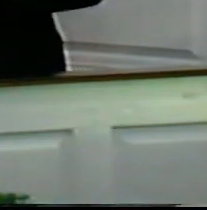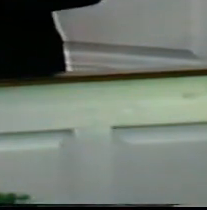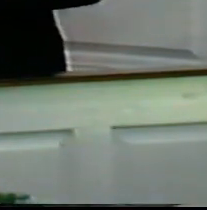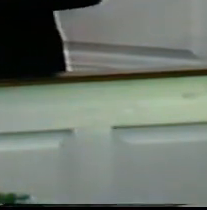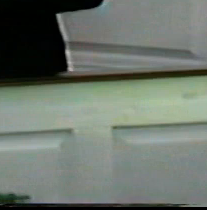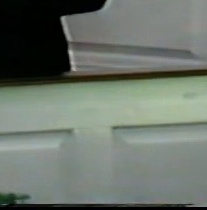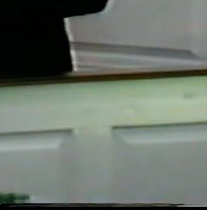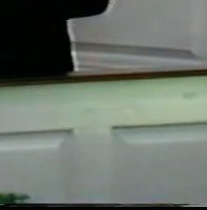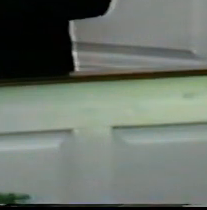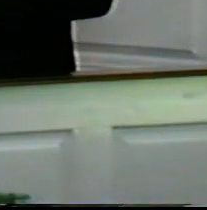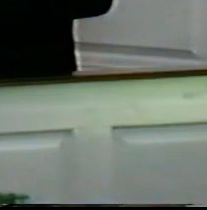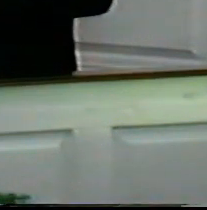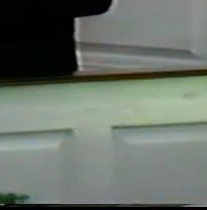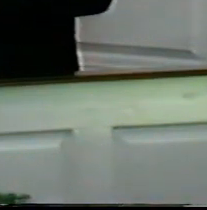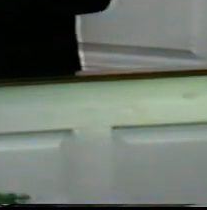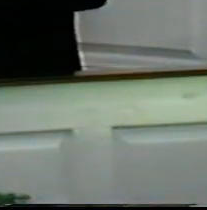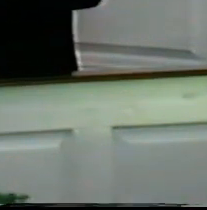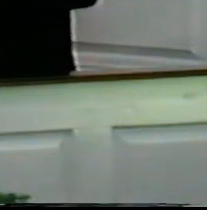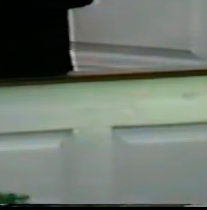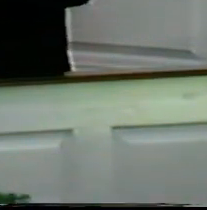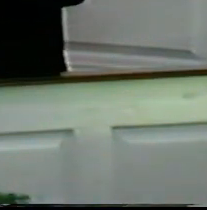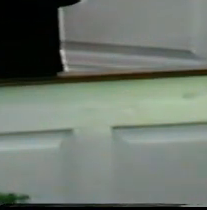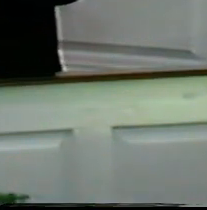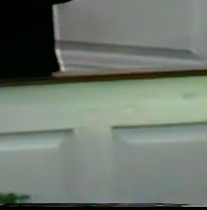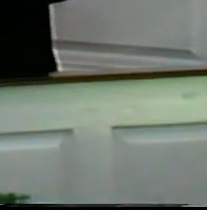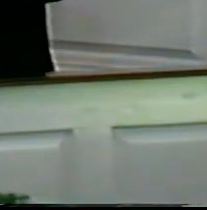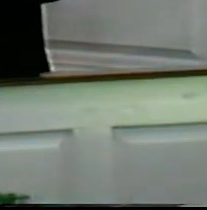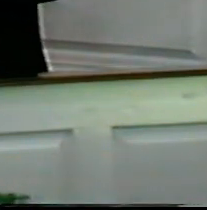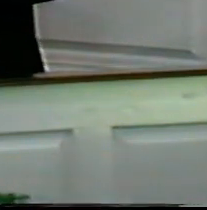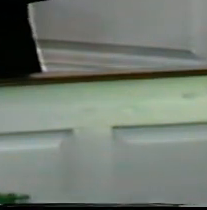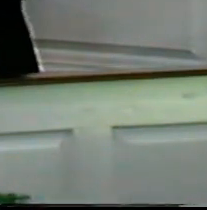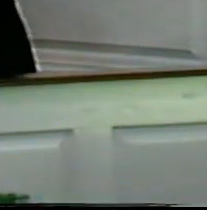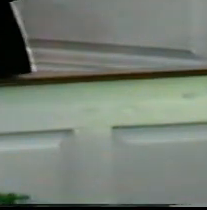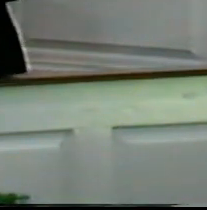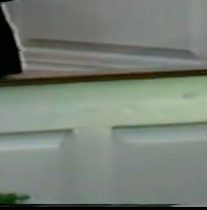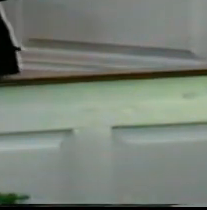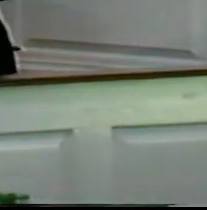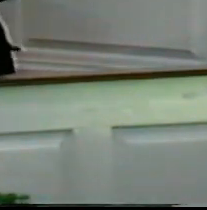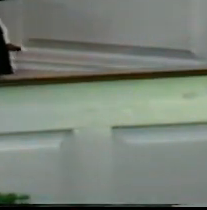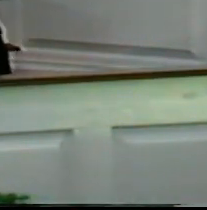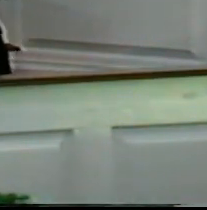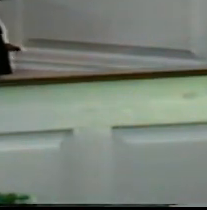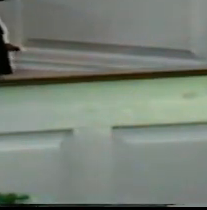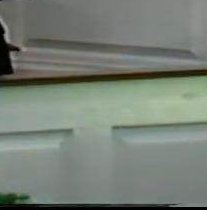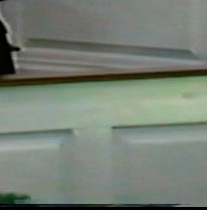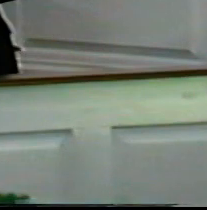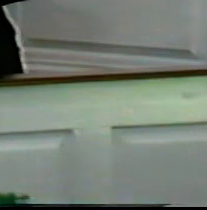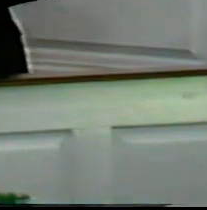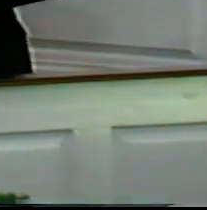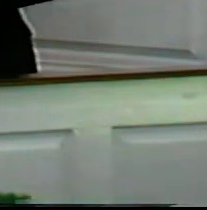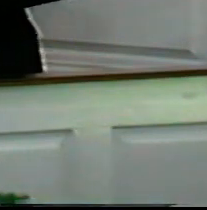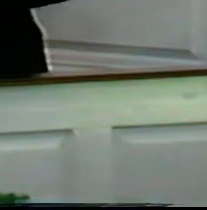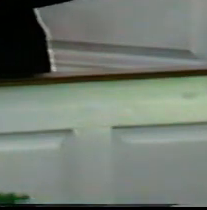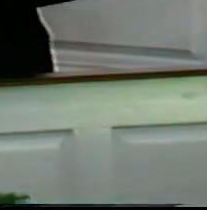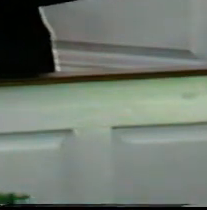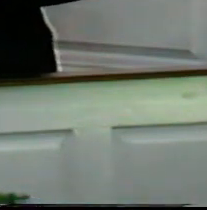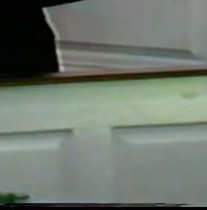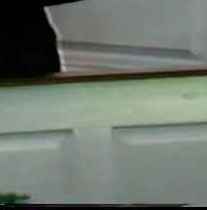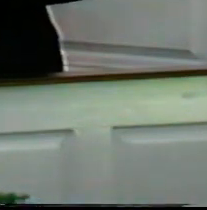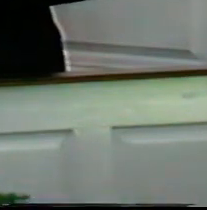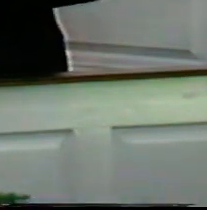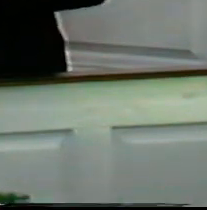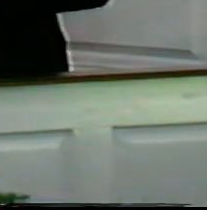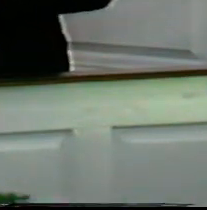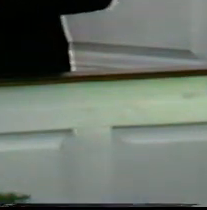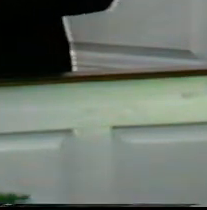race. Now my heart is full of gladness, and my life is all